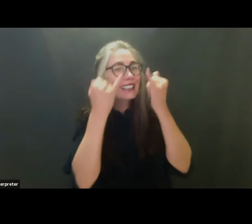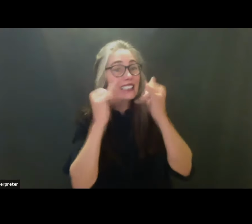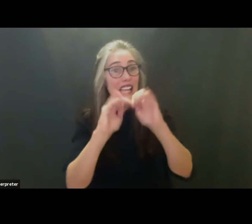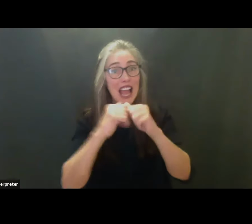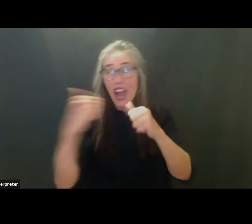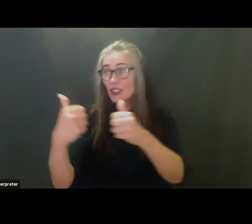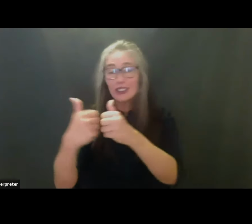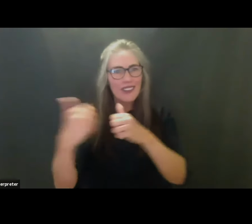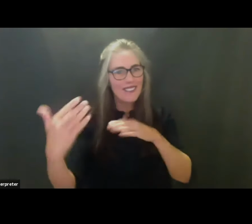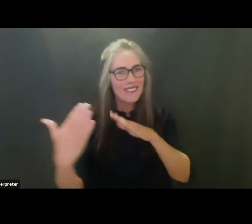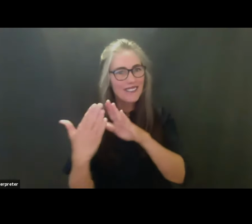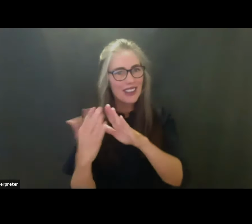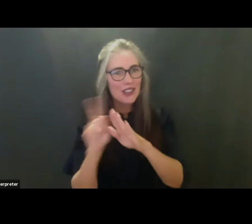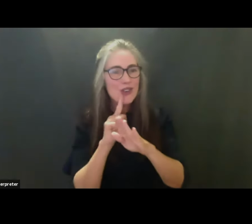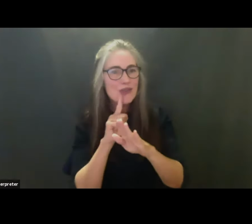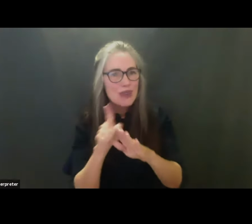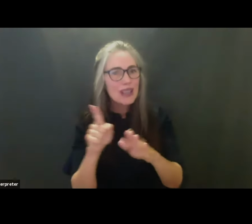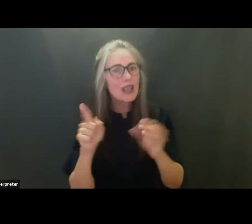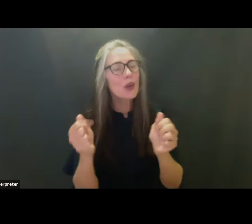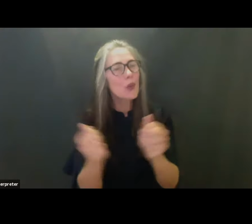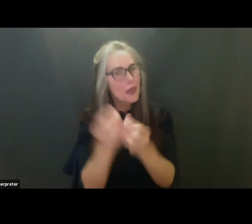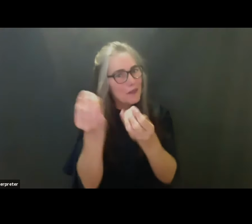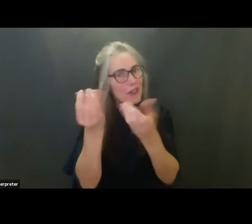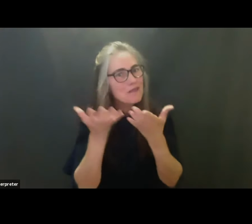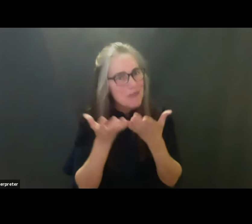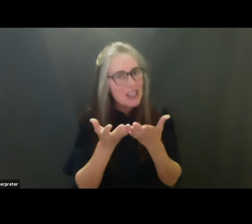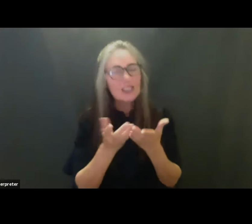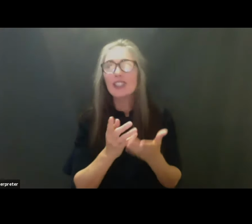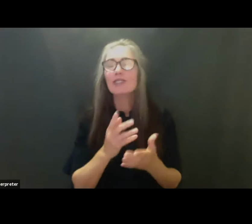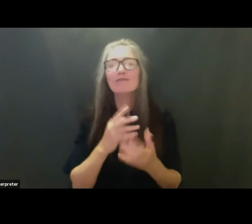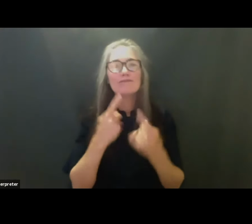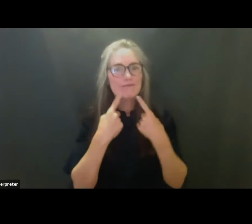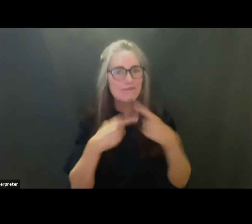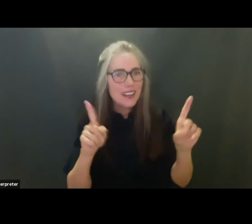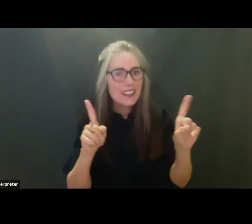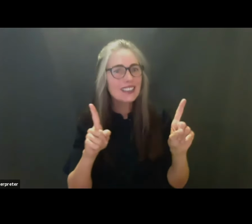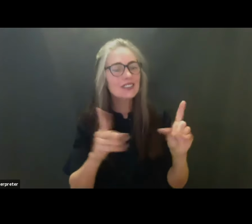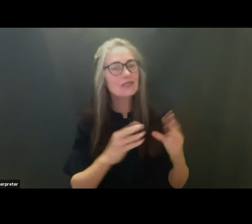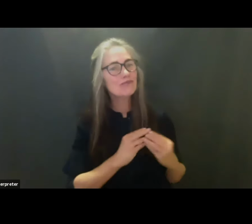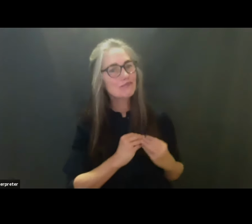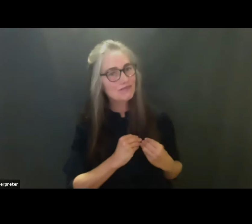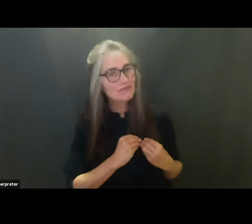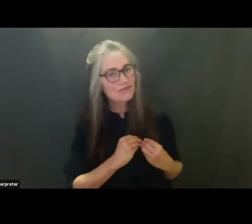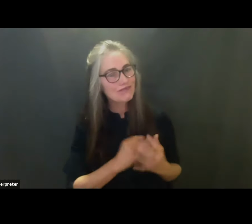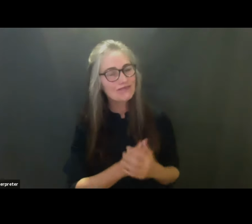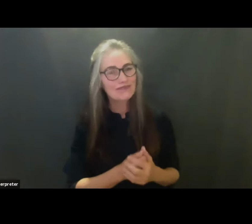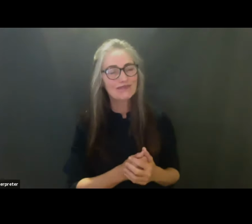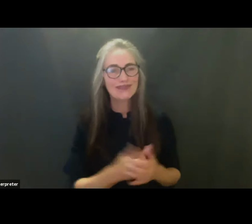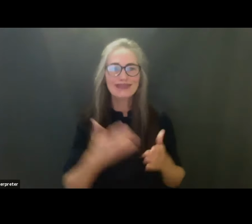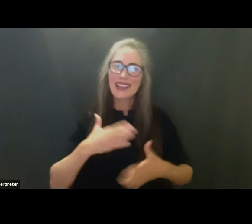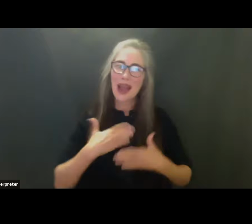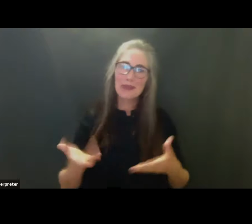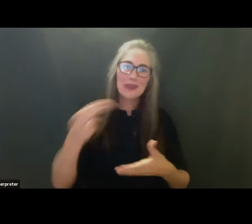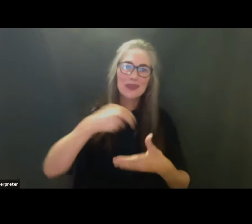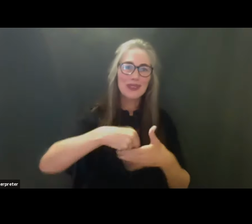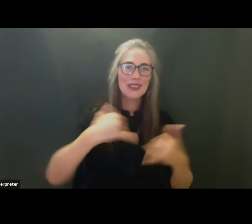impactful and compassionate ways. I'm very happy you are able to join us for today's lecture and it's wonderful to see